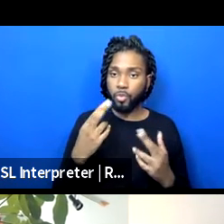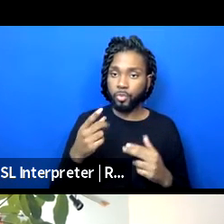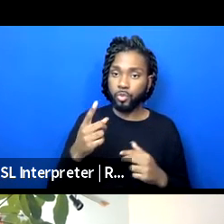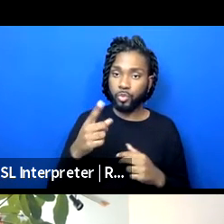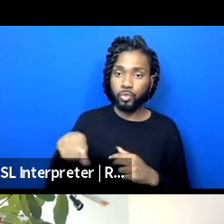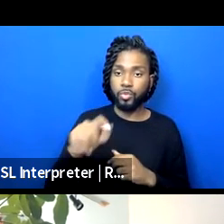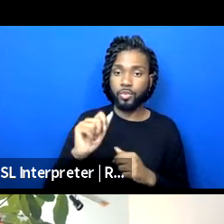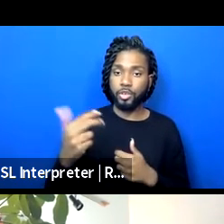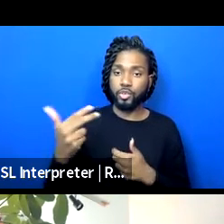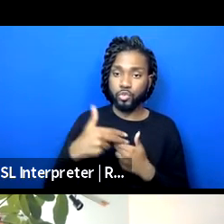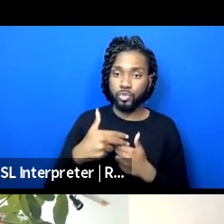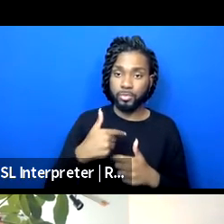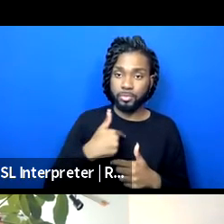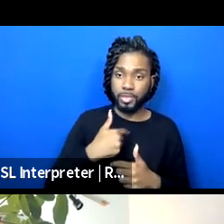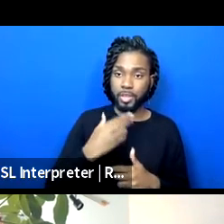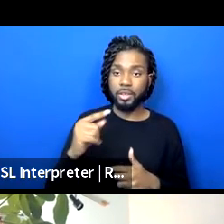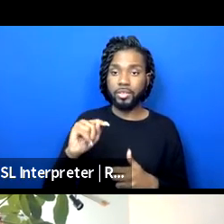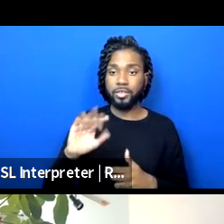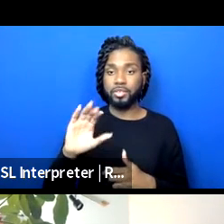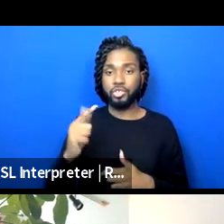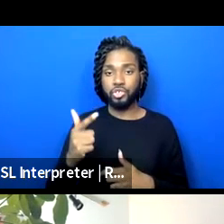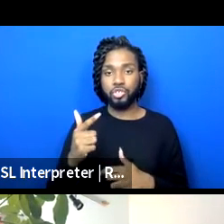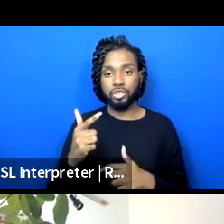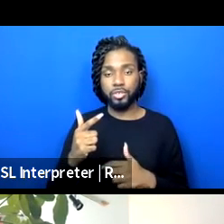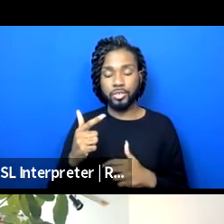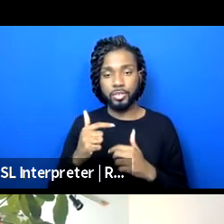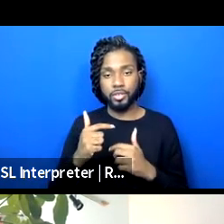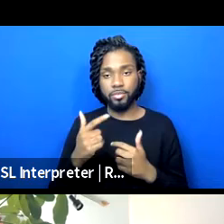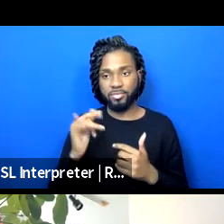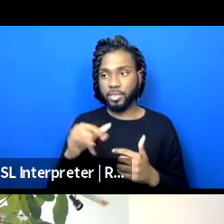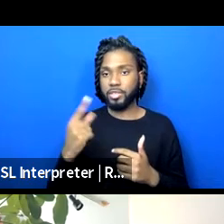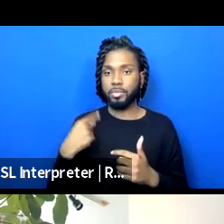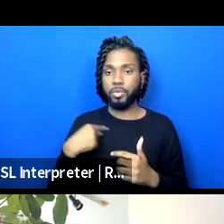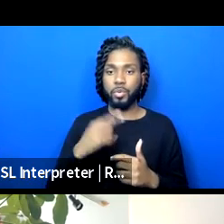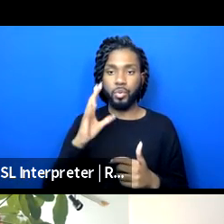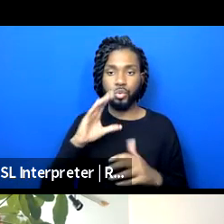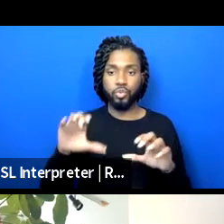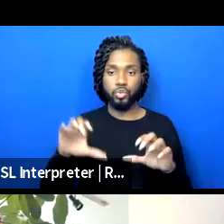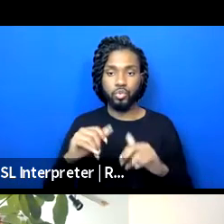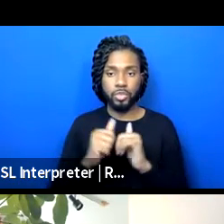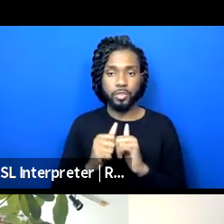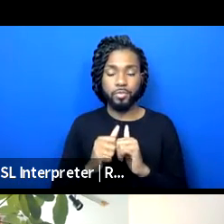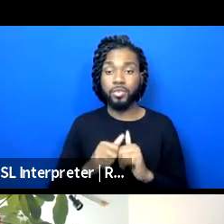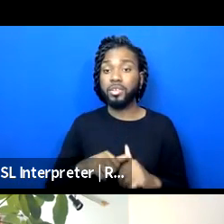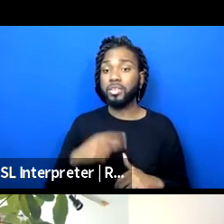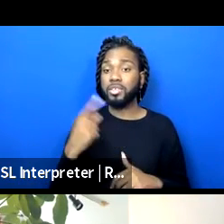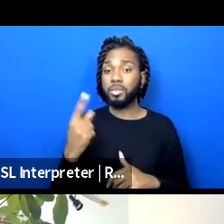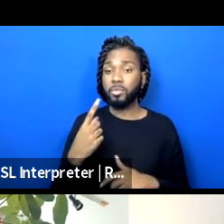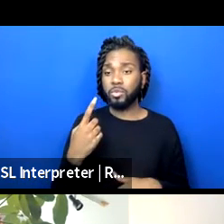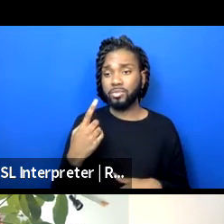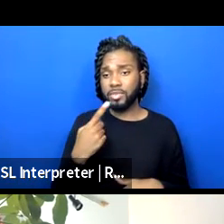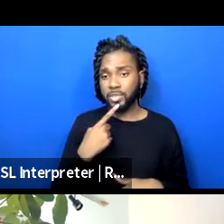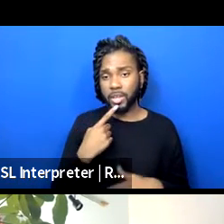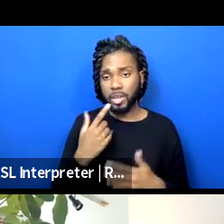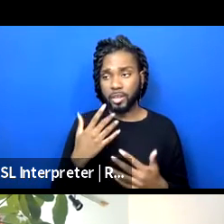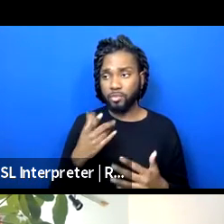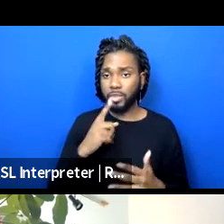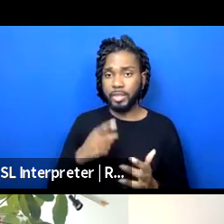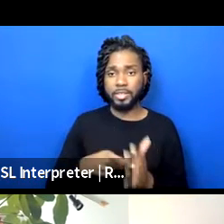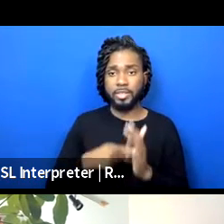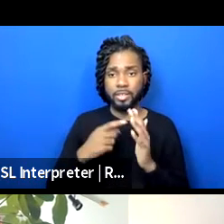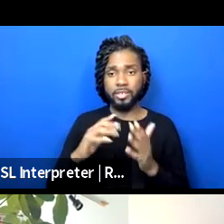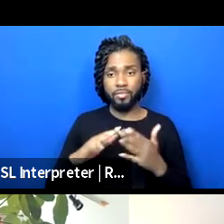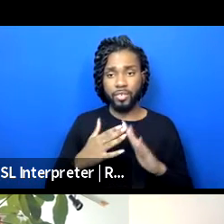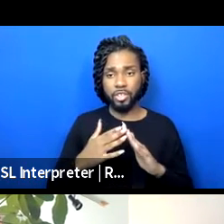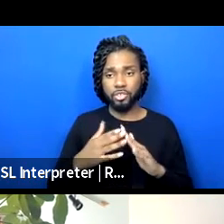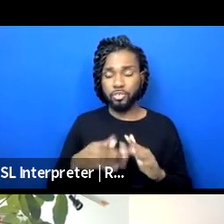work. It's something that we do together. As somebody once said, it takes a village. It really takes all of us to